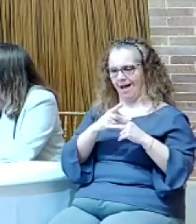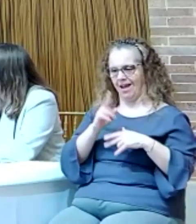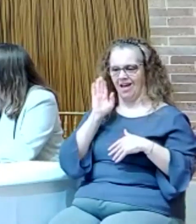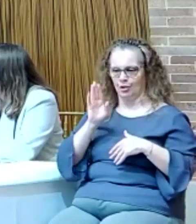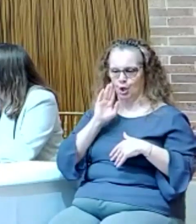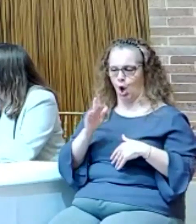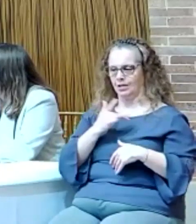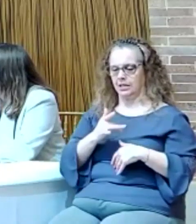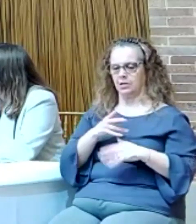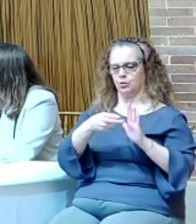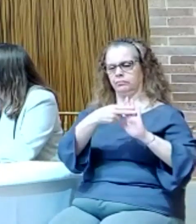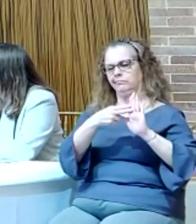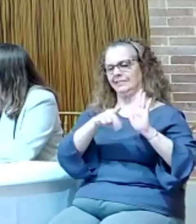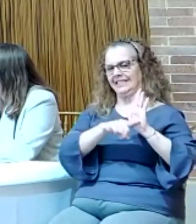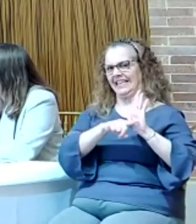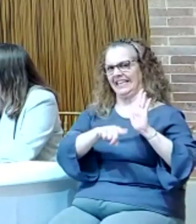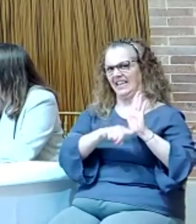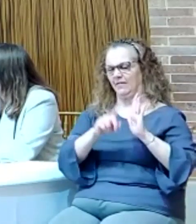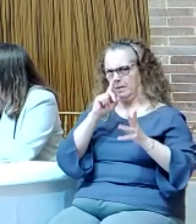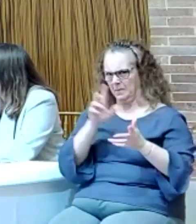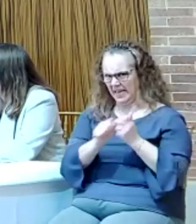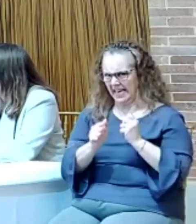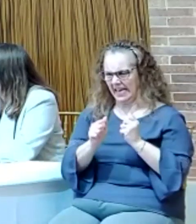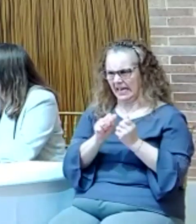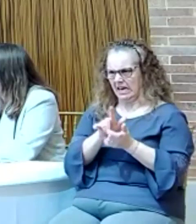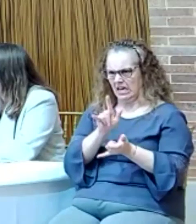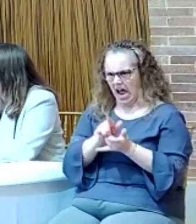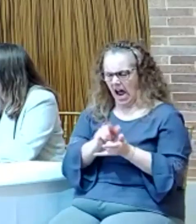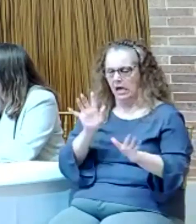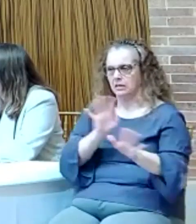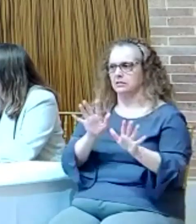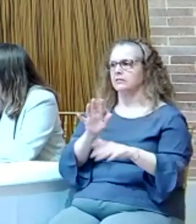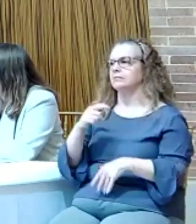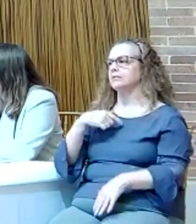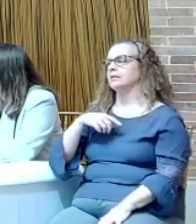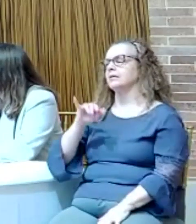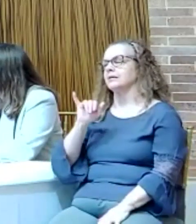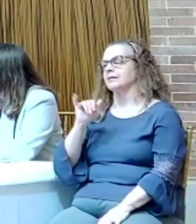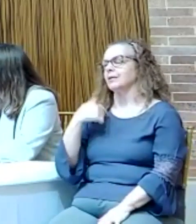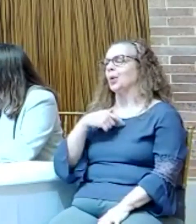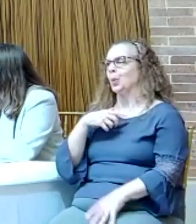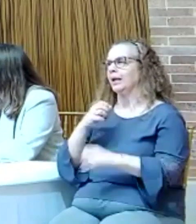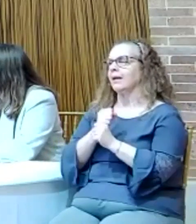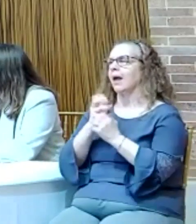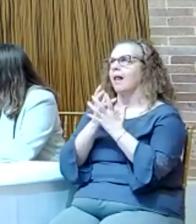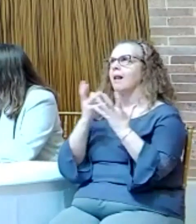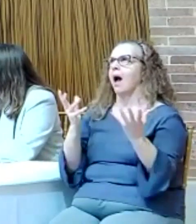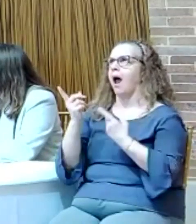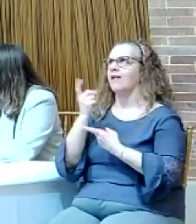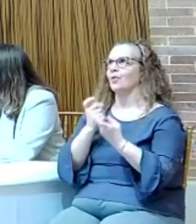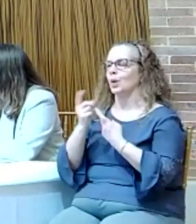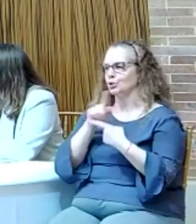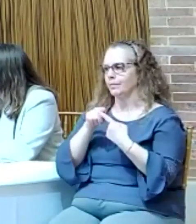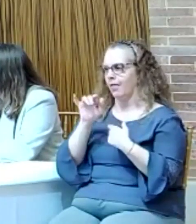dangerous yeah um that's that's we get so many questions and concerns regarding as John pointed